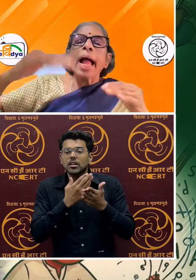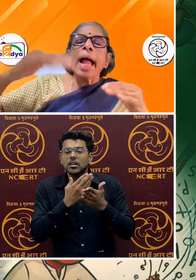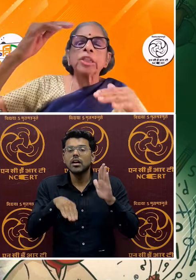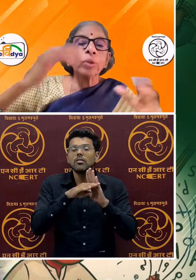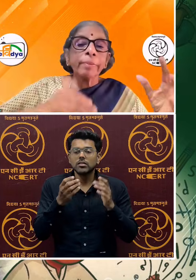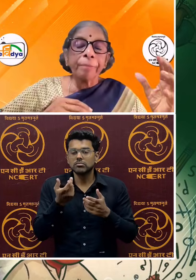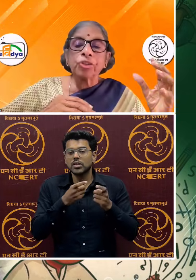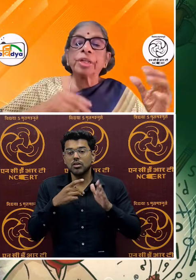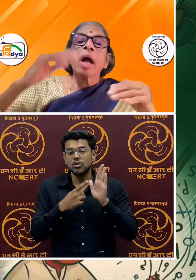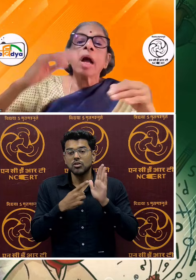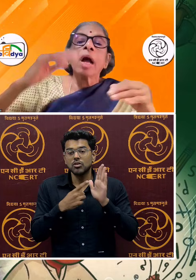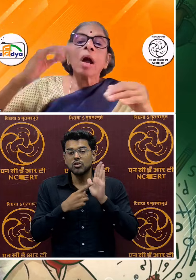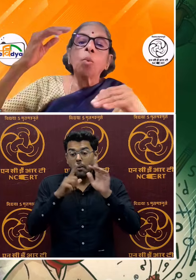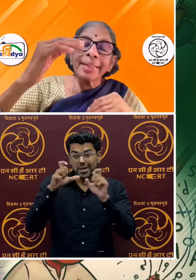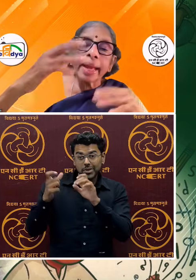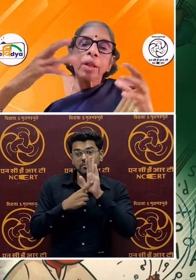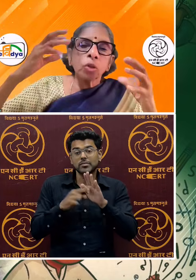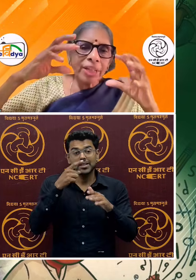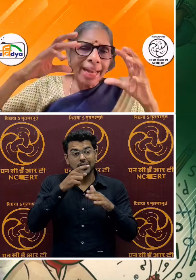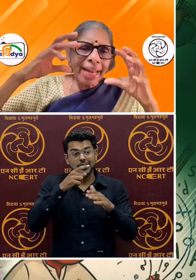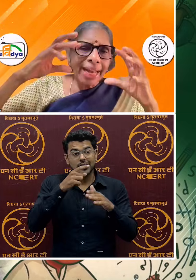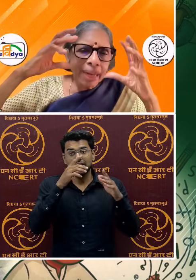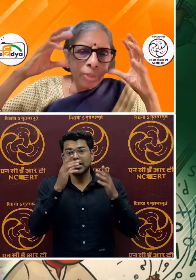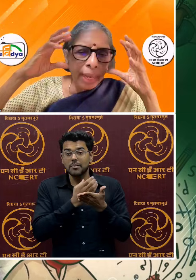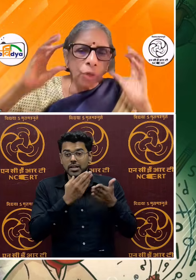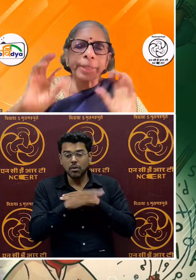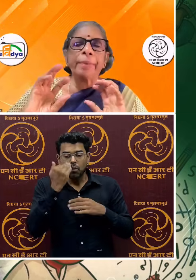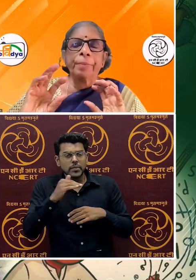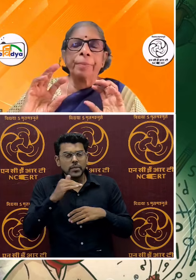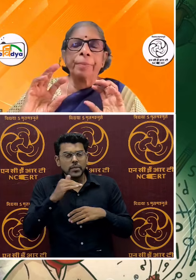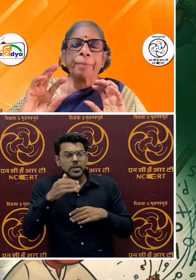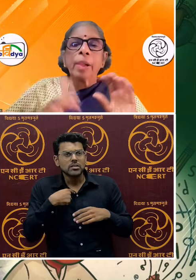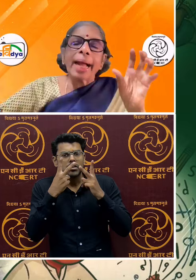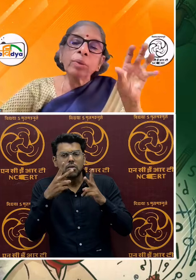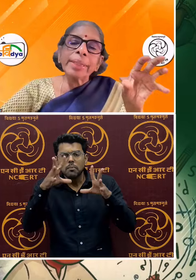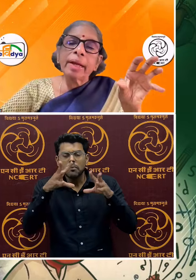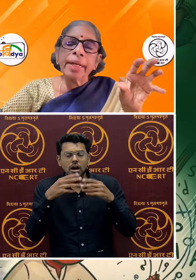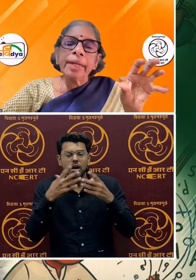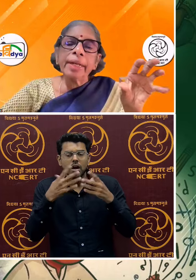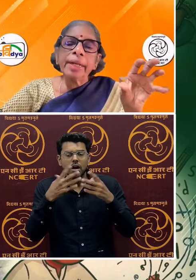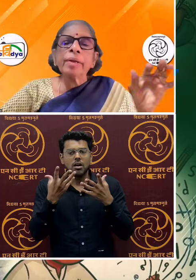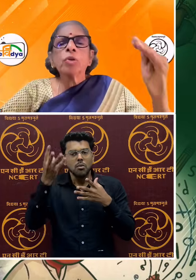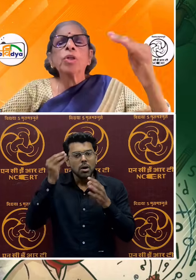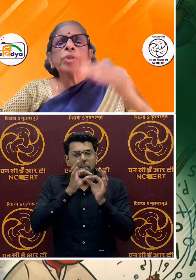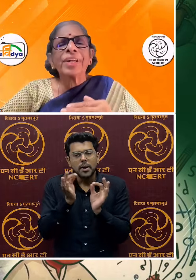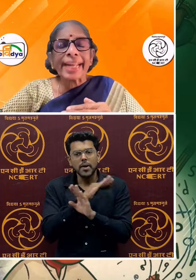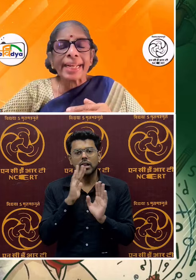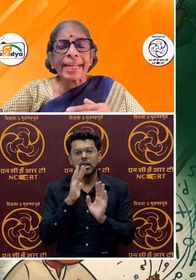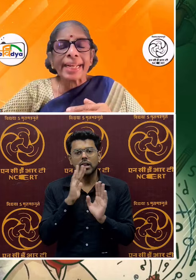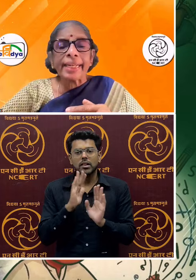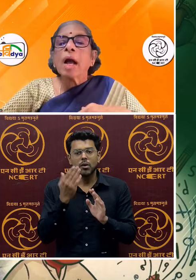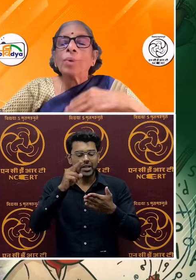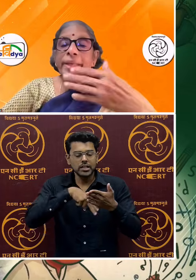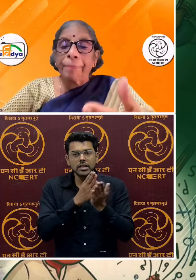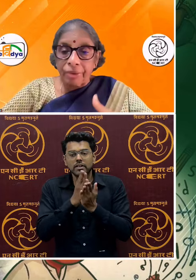organizer, and show them the pictures, what is there. So the child comes equipped and prepared. And then when they are reading, you can do